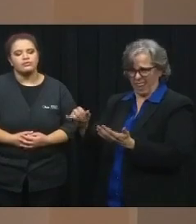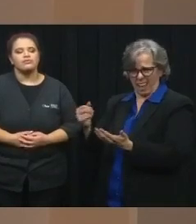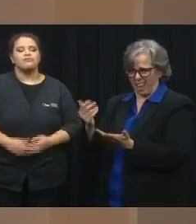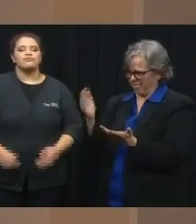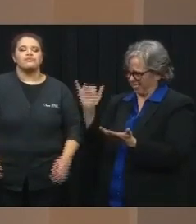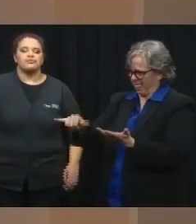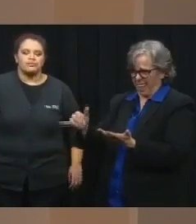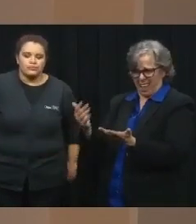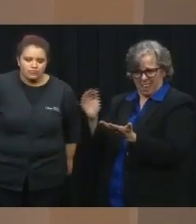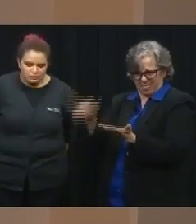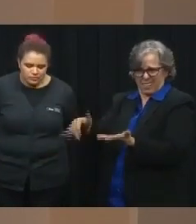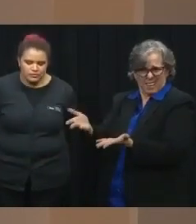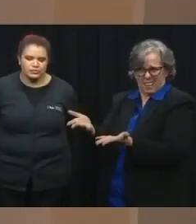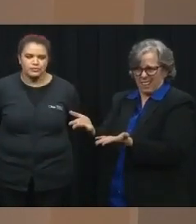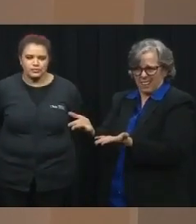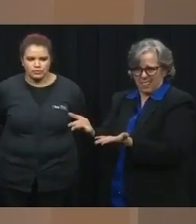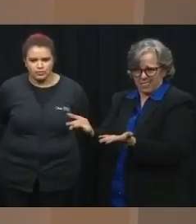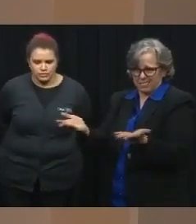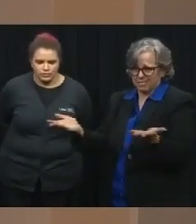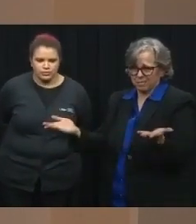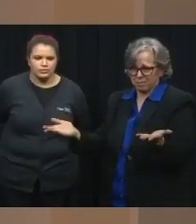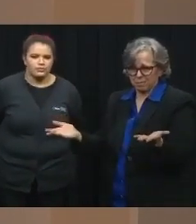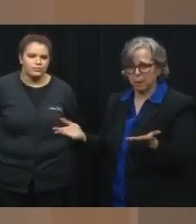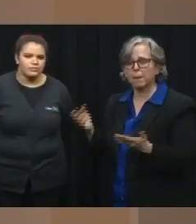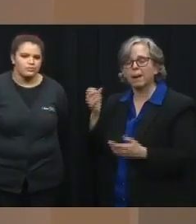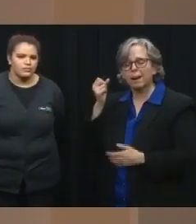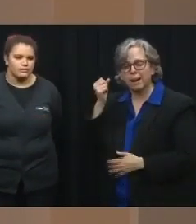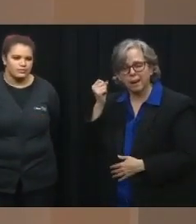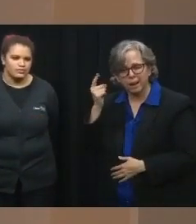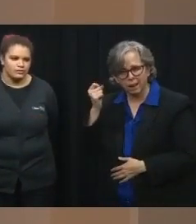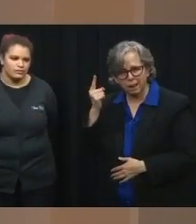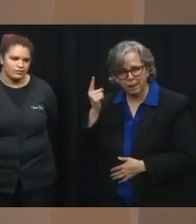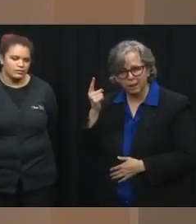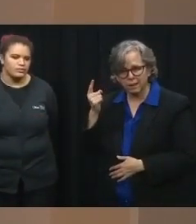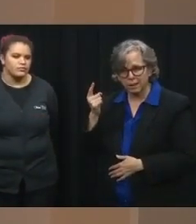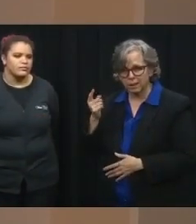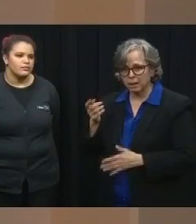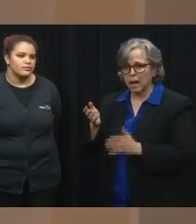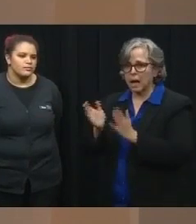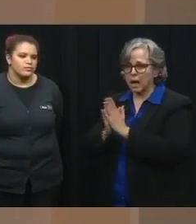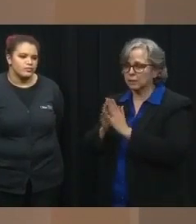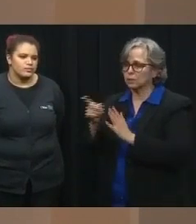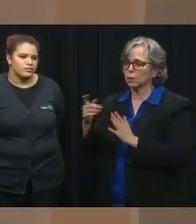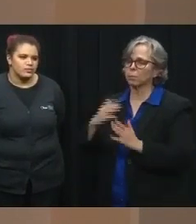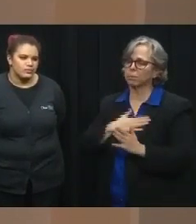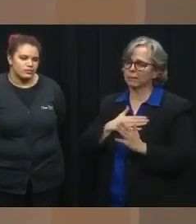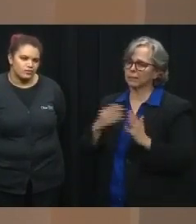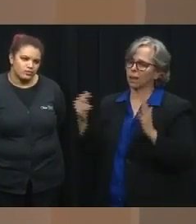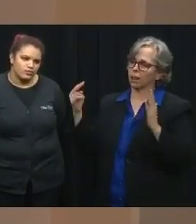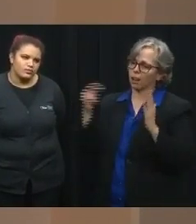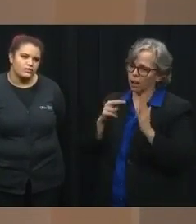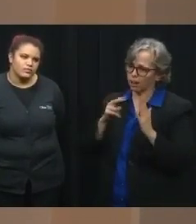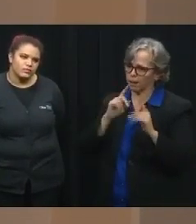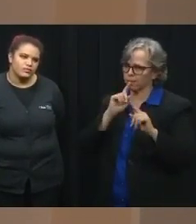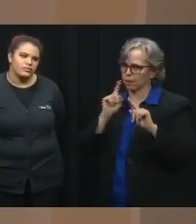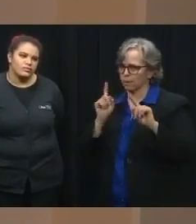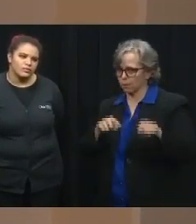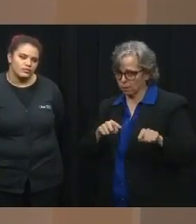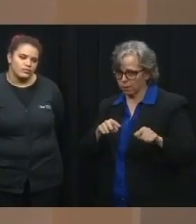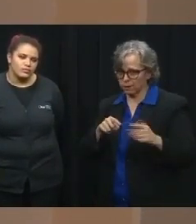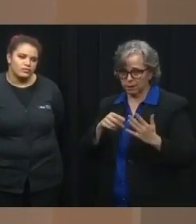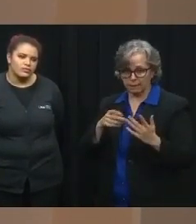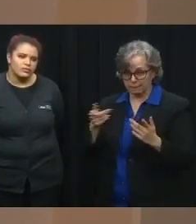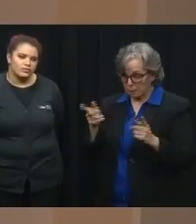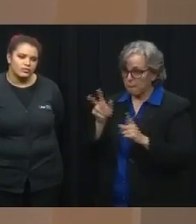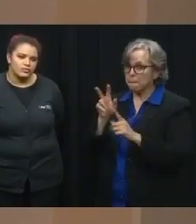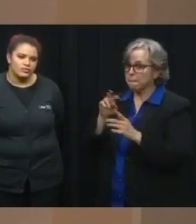to look at the plain language of this order, and if it applies to you, then you can remain open. But if you're